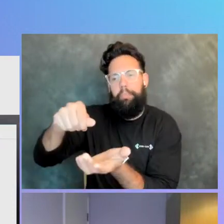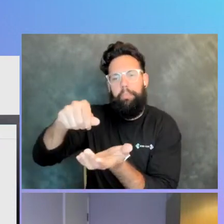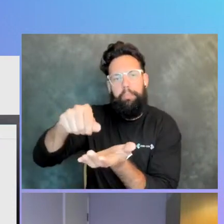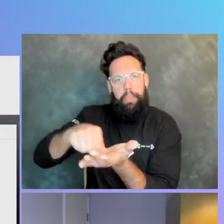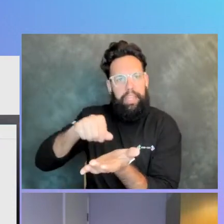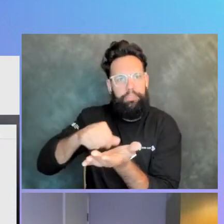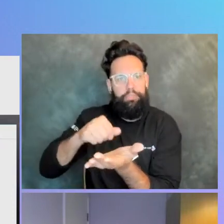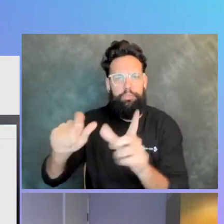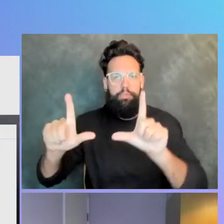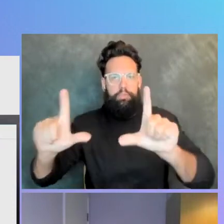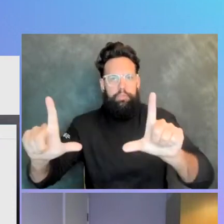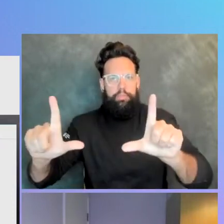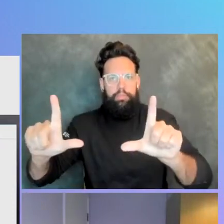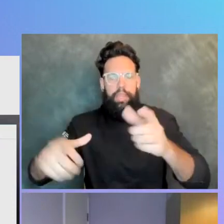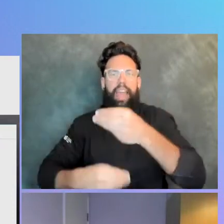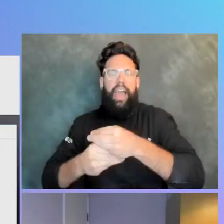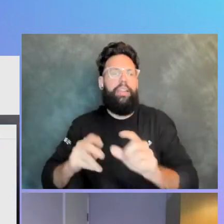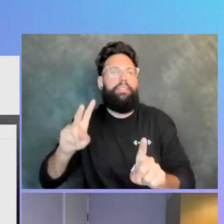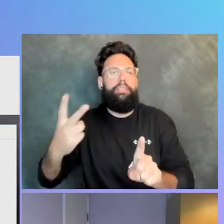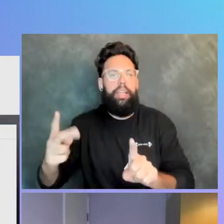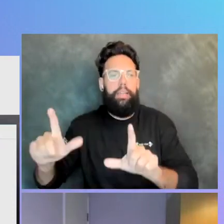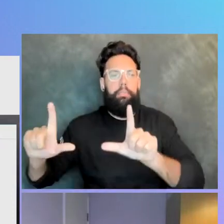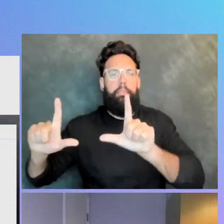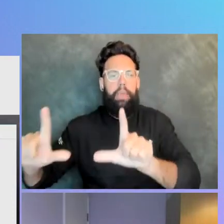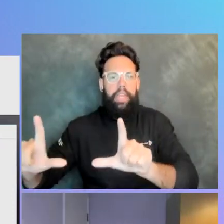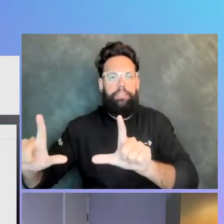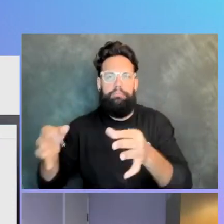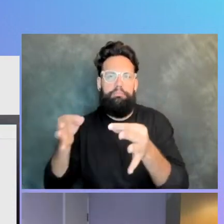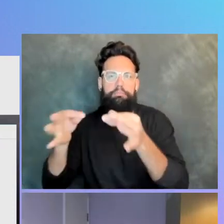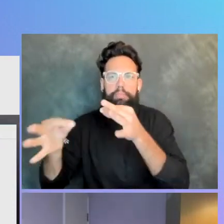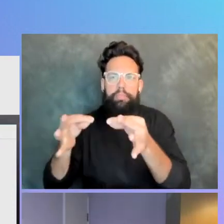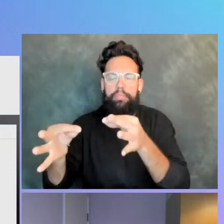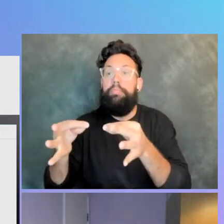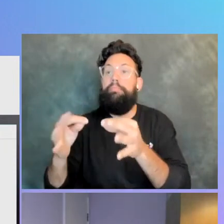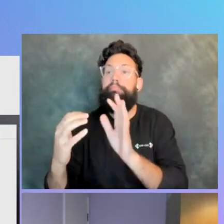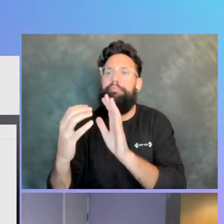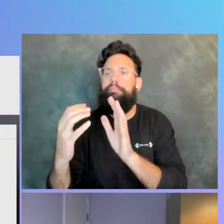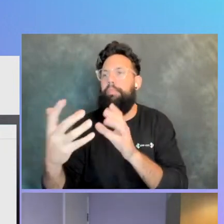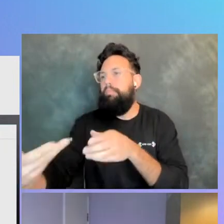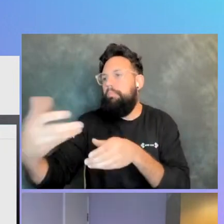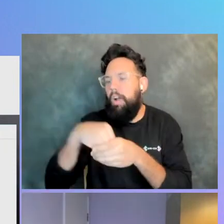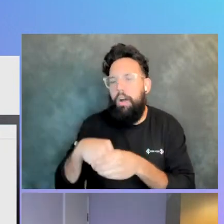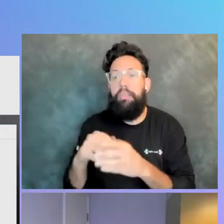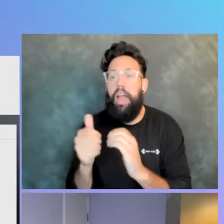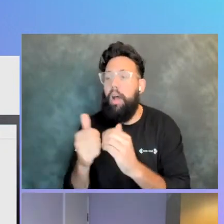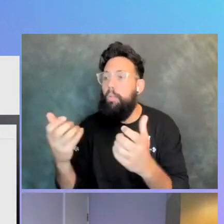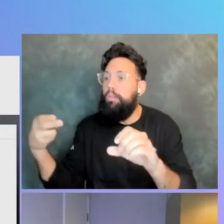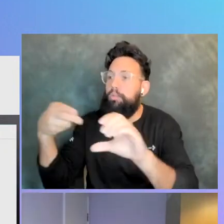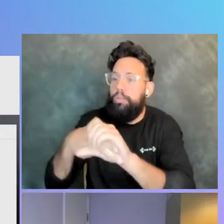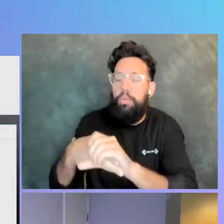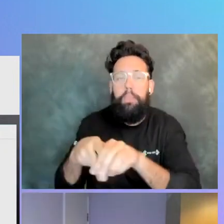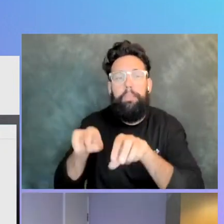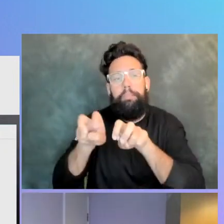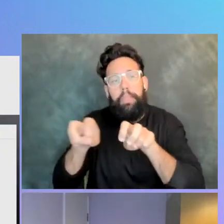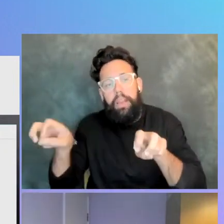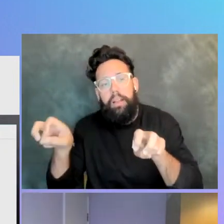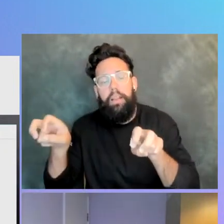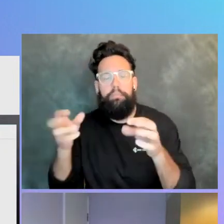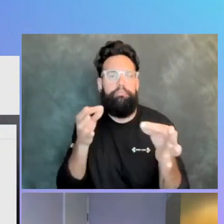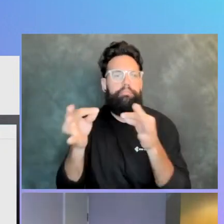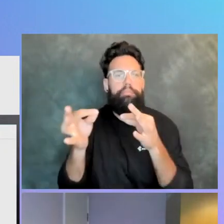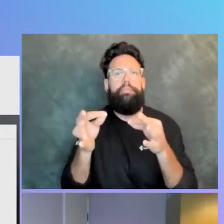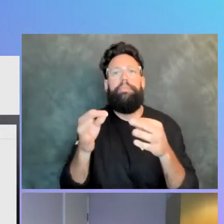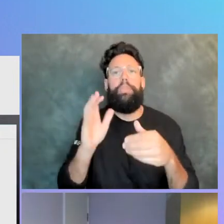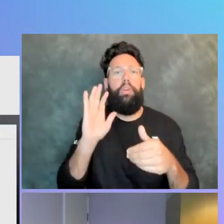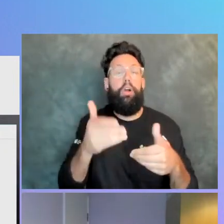it. This covers who can join the panel, examples of the formats of research that we might reach out about, direct instructions on how to